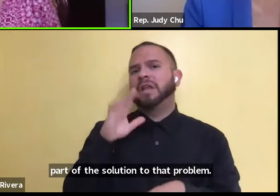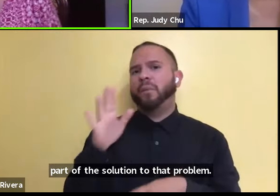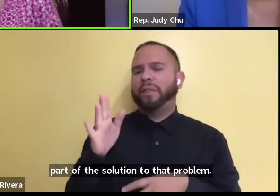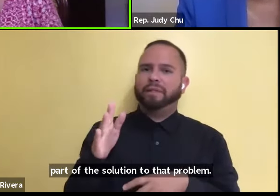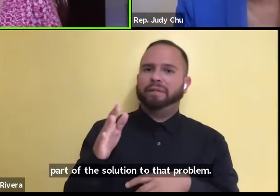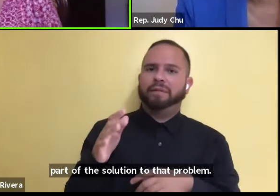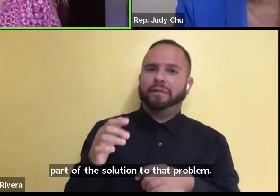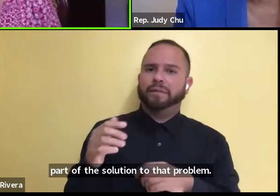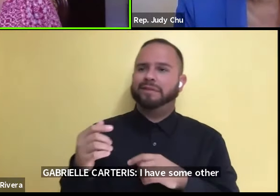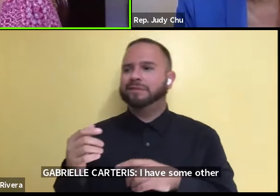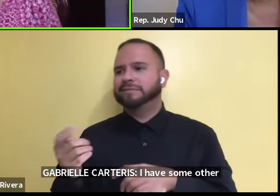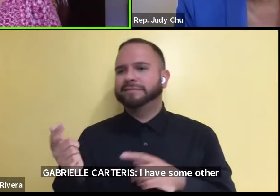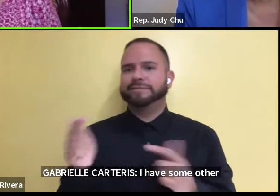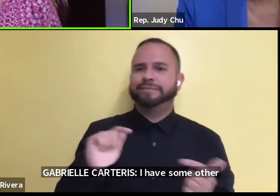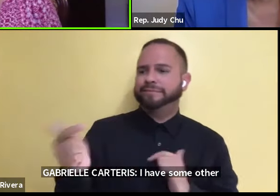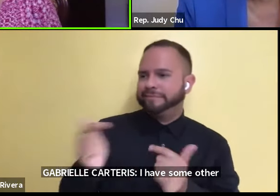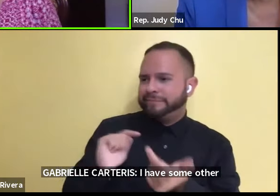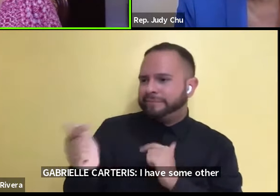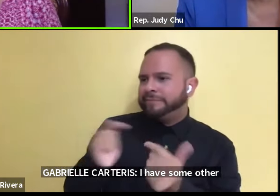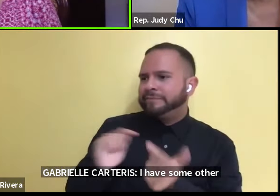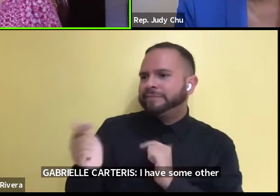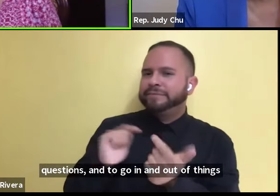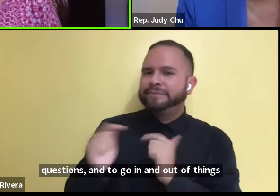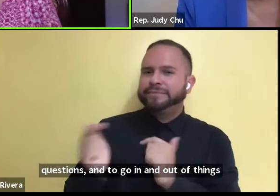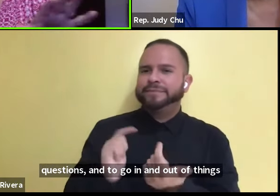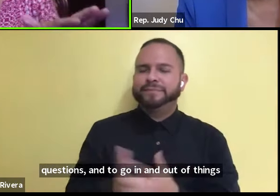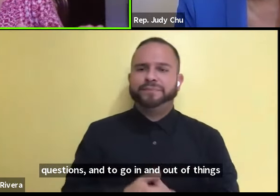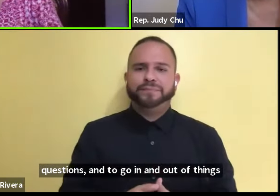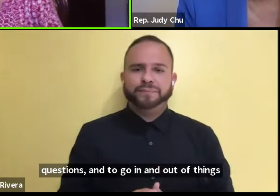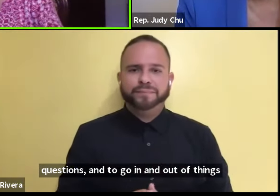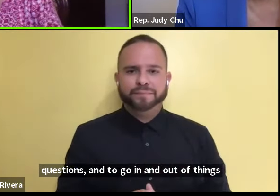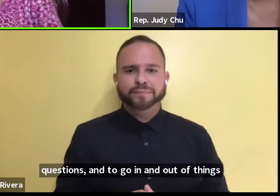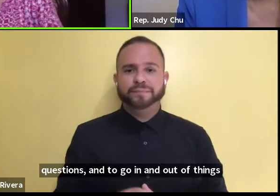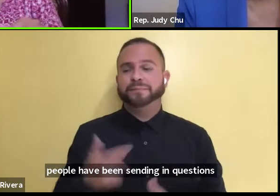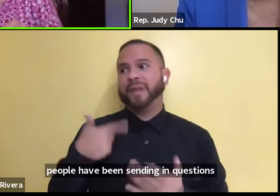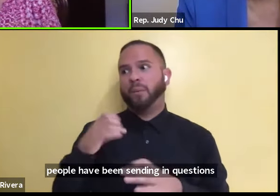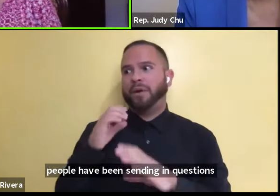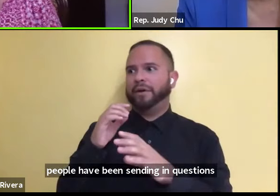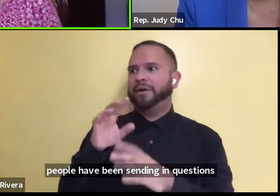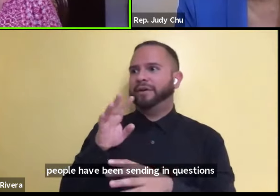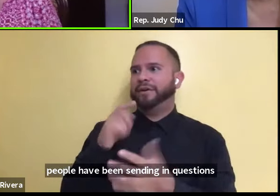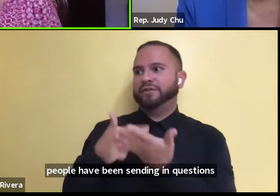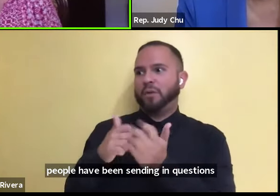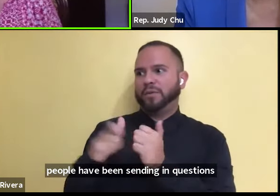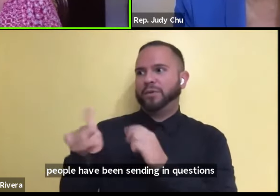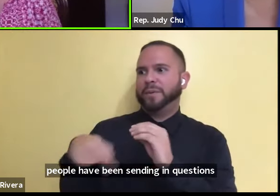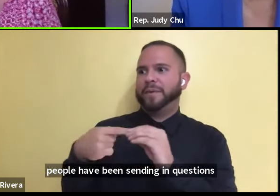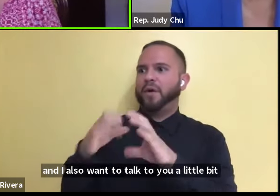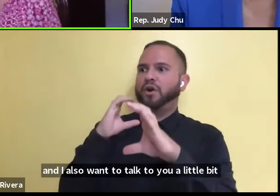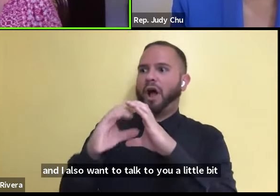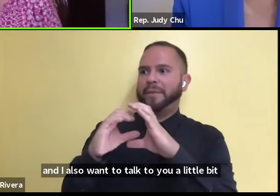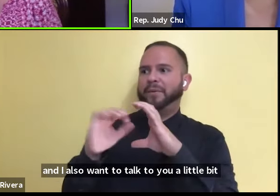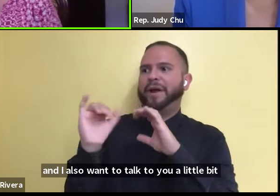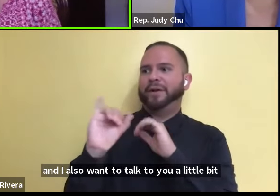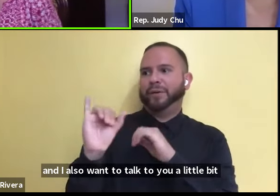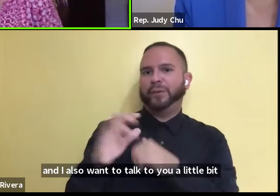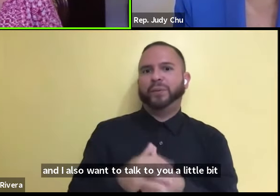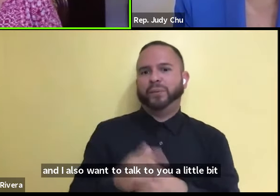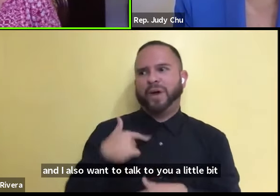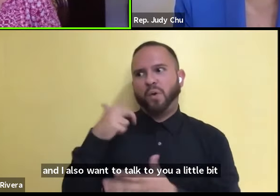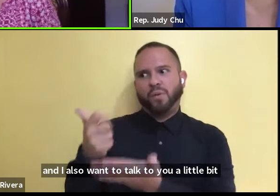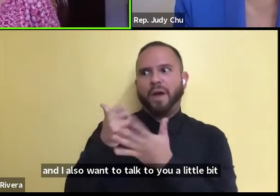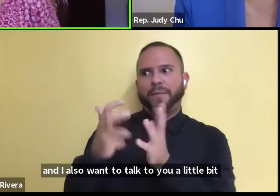in questions, and I also want to go and talk to you a little bit about copyright because that's a big thing that you helped us